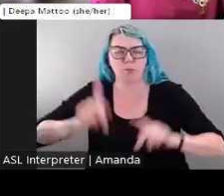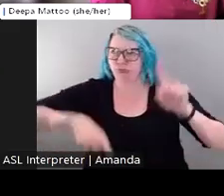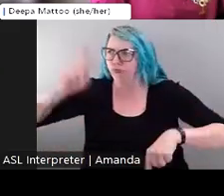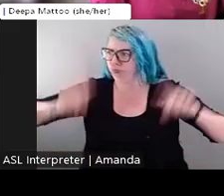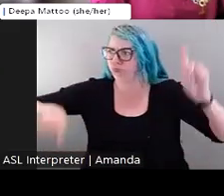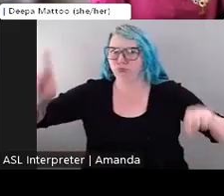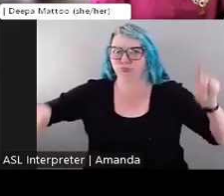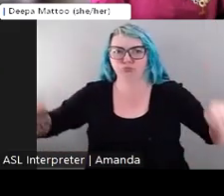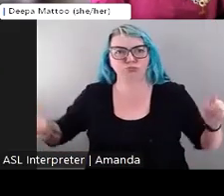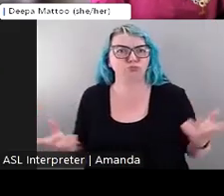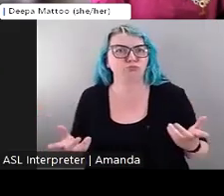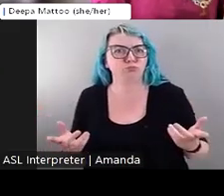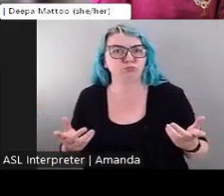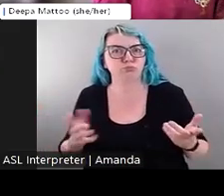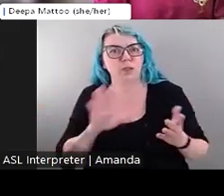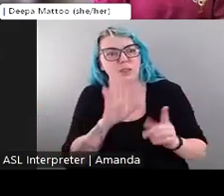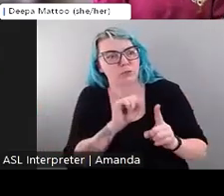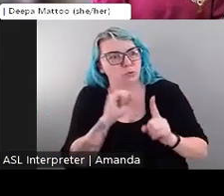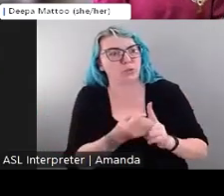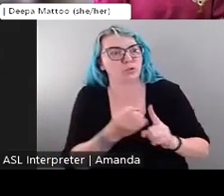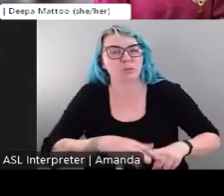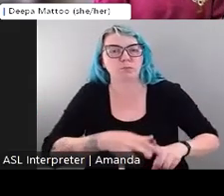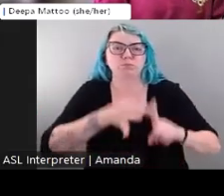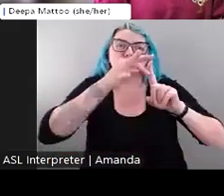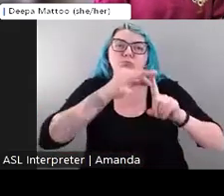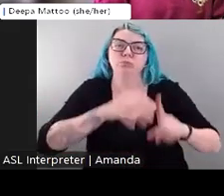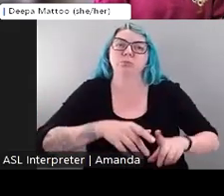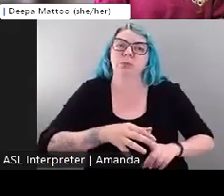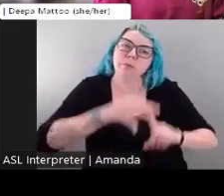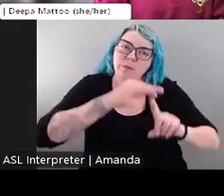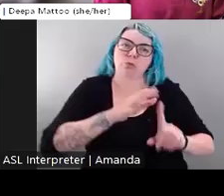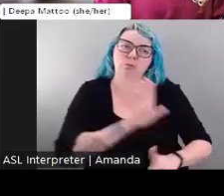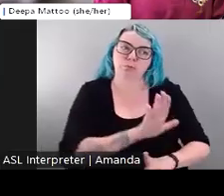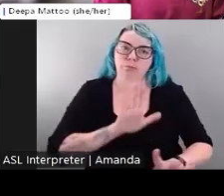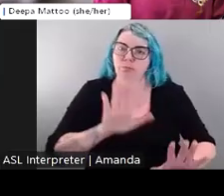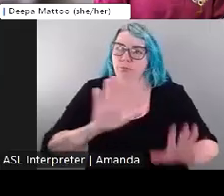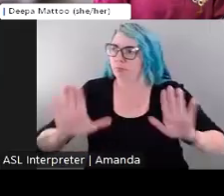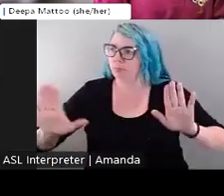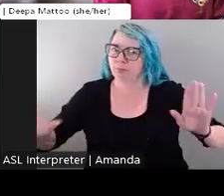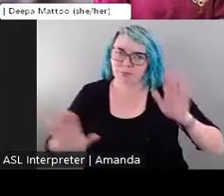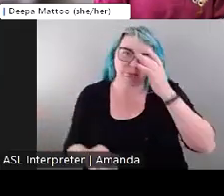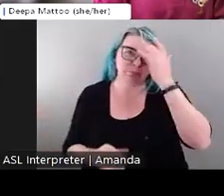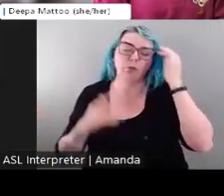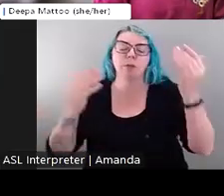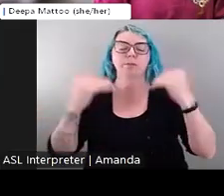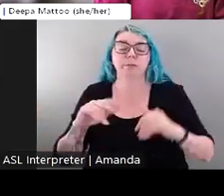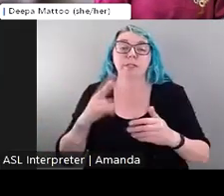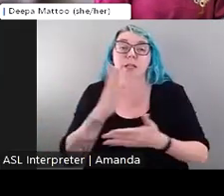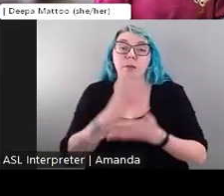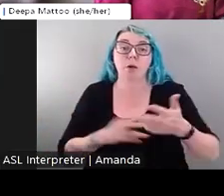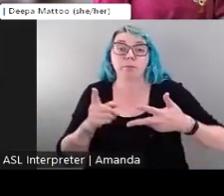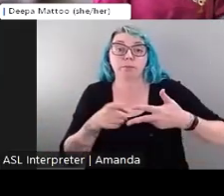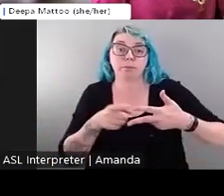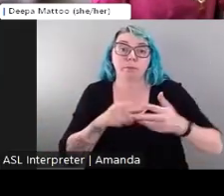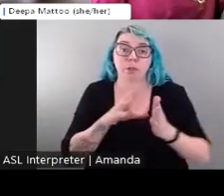I'm going to close out of the framework and I'll quickly show you guys the RISA learning modules. So the learning modules are a very important